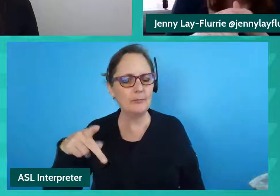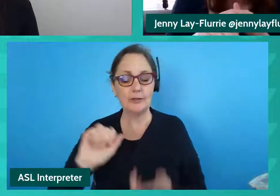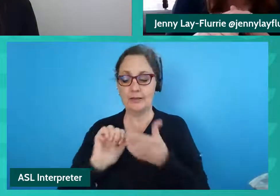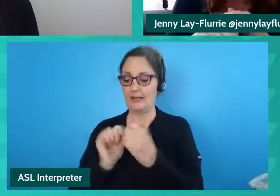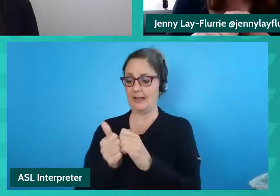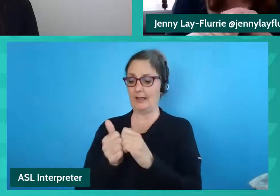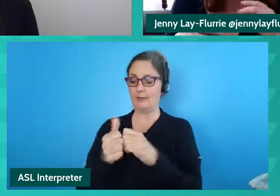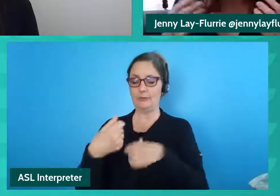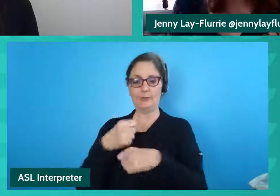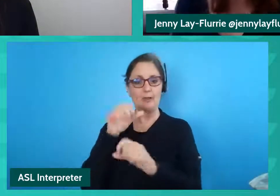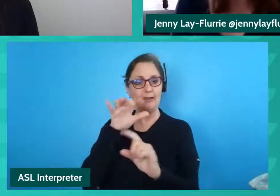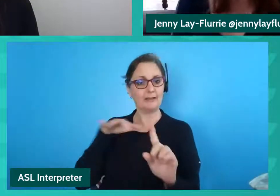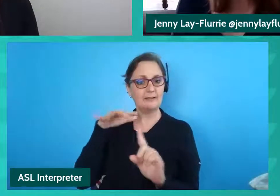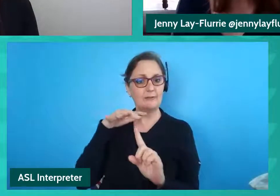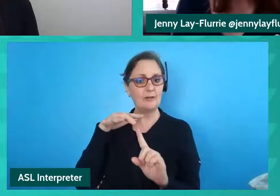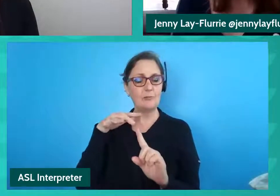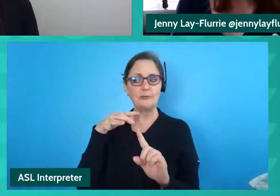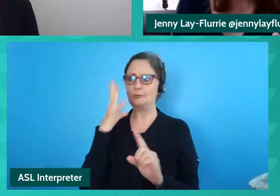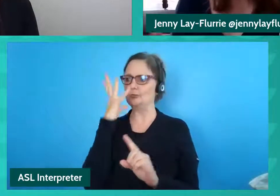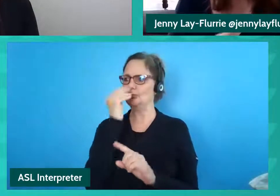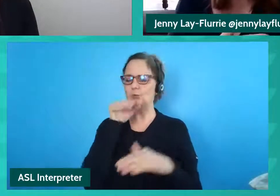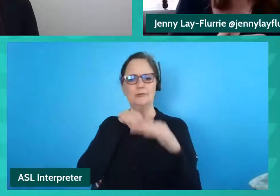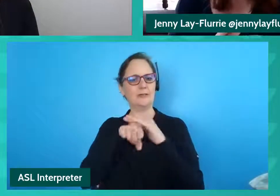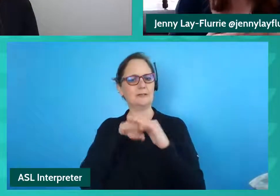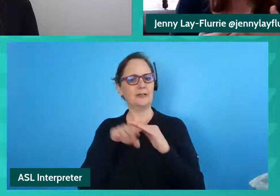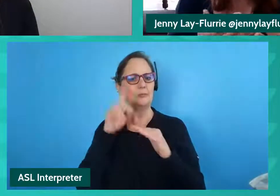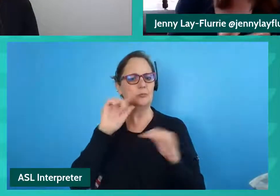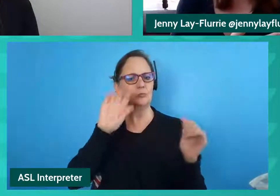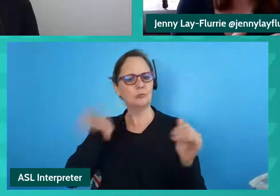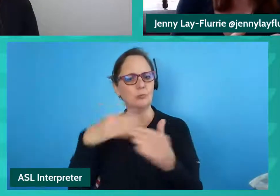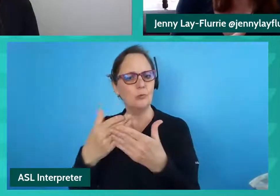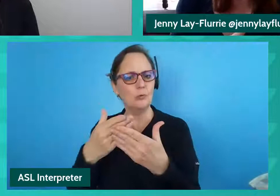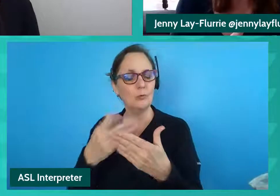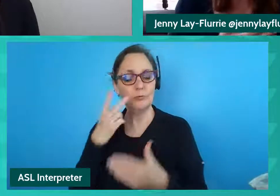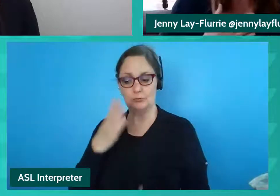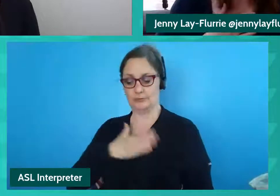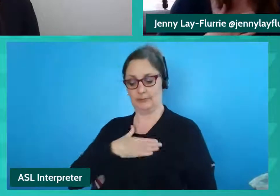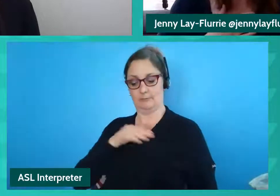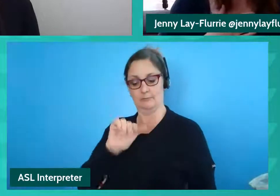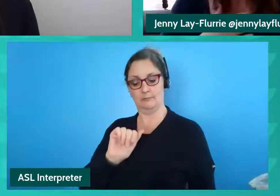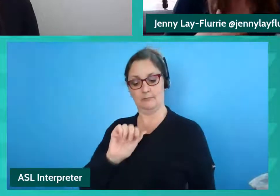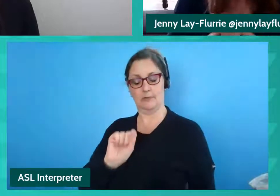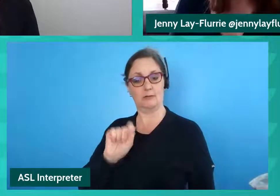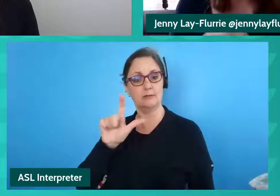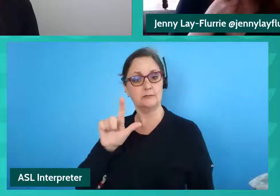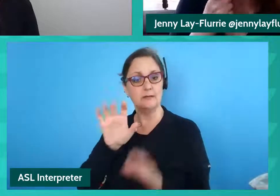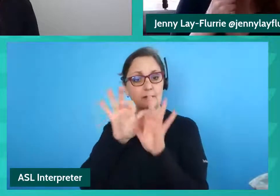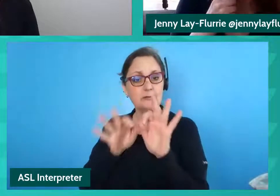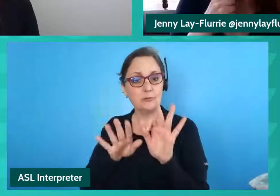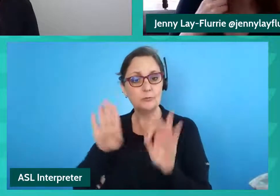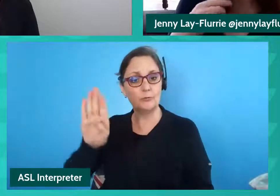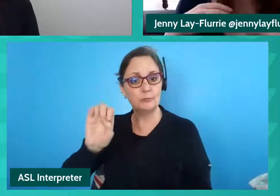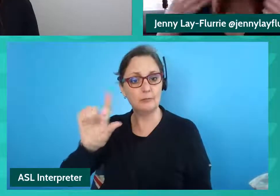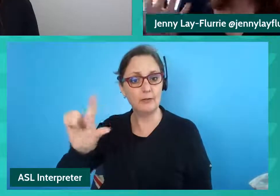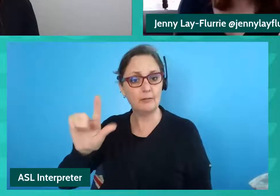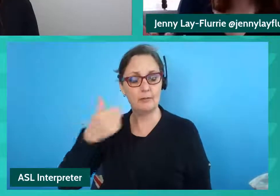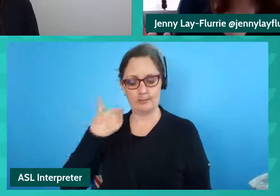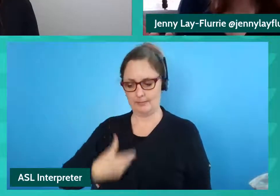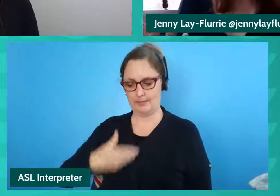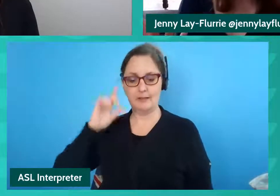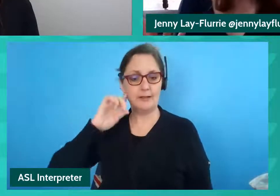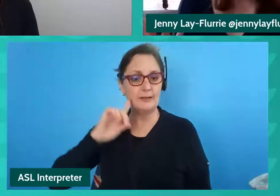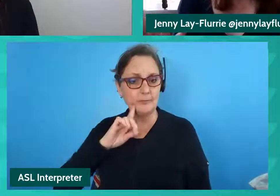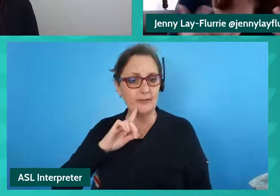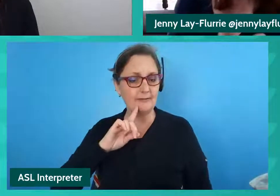beautifully accessible to anyone? You'll see that we have my ASL interpreter bell. I am deaf. I do not hear